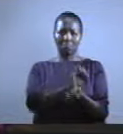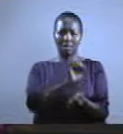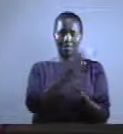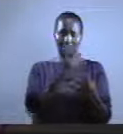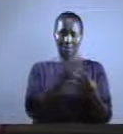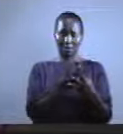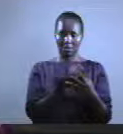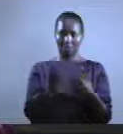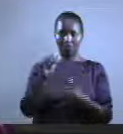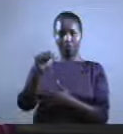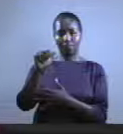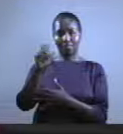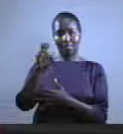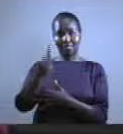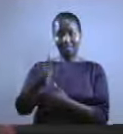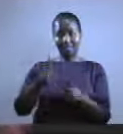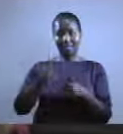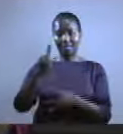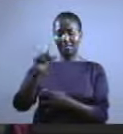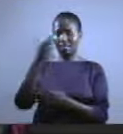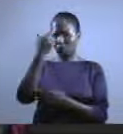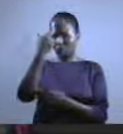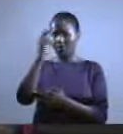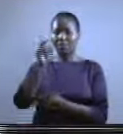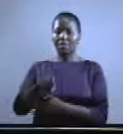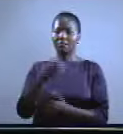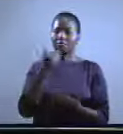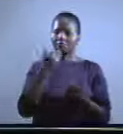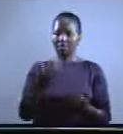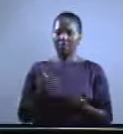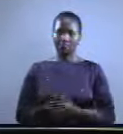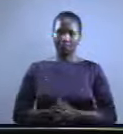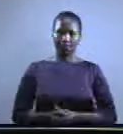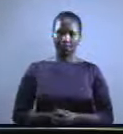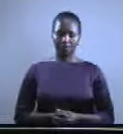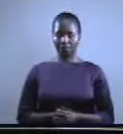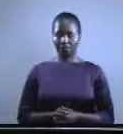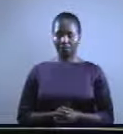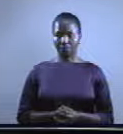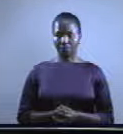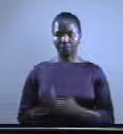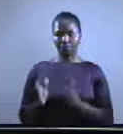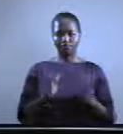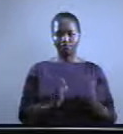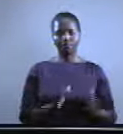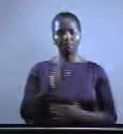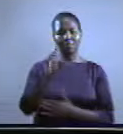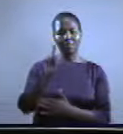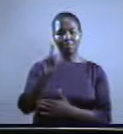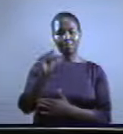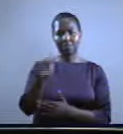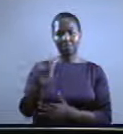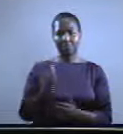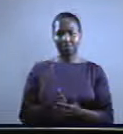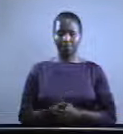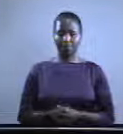SCDP must remember this. I thank you, Speaker. The DA.